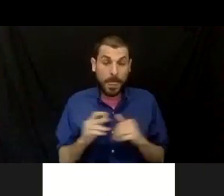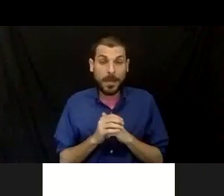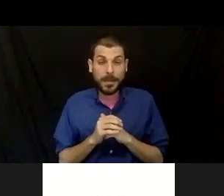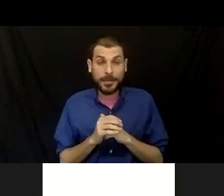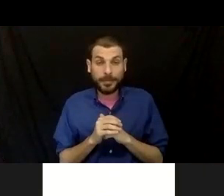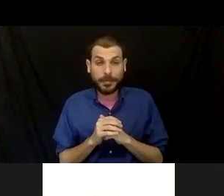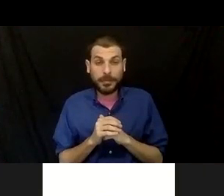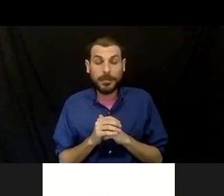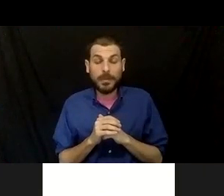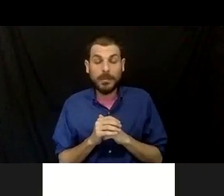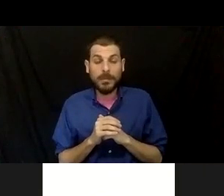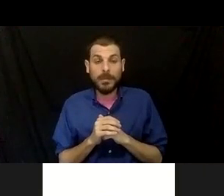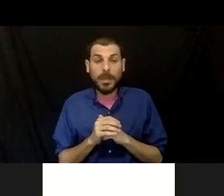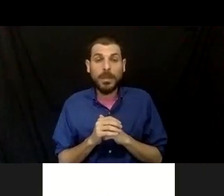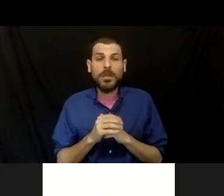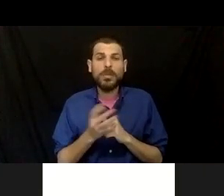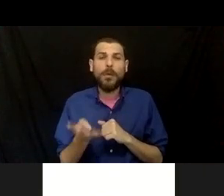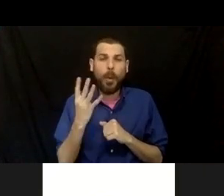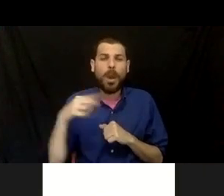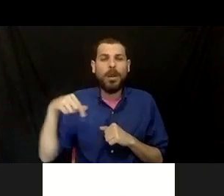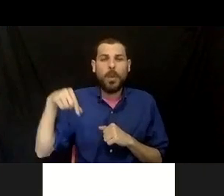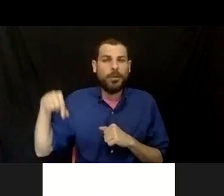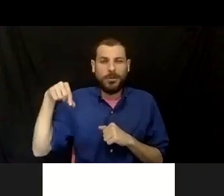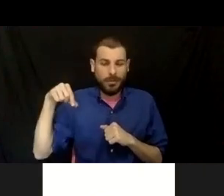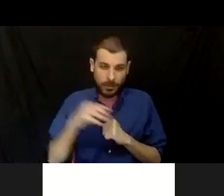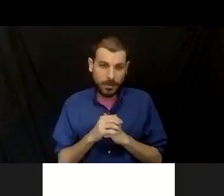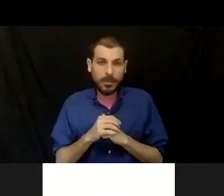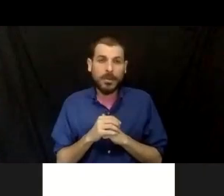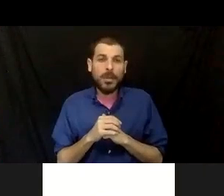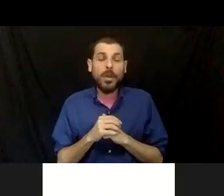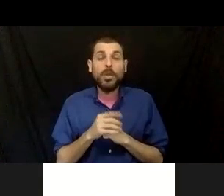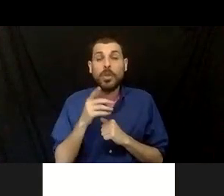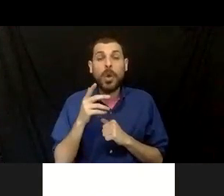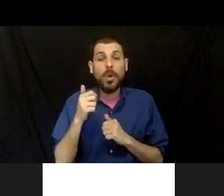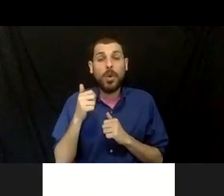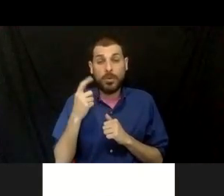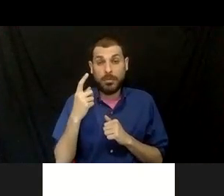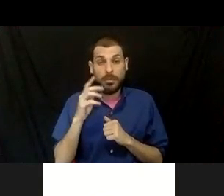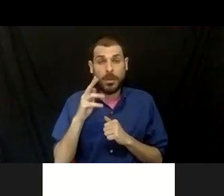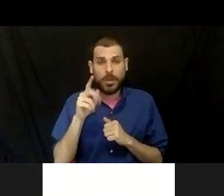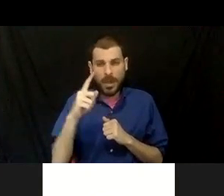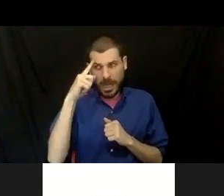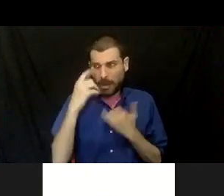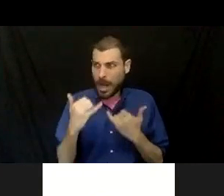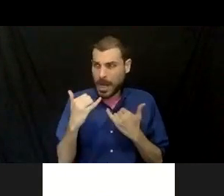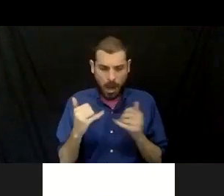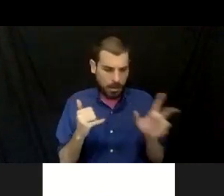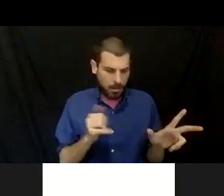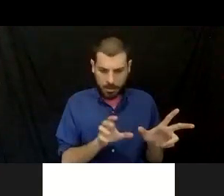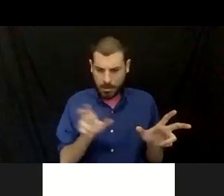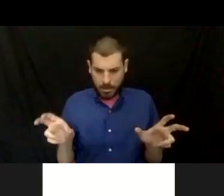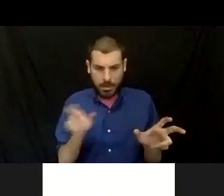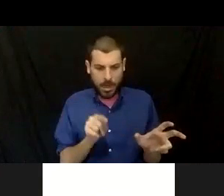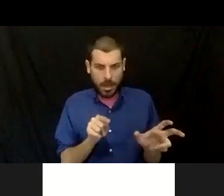October, November, December. So those are the 4 quarters. You look back, you decide what quarter you're in, you look back to the quarter before